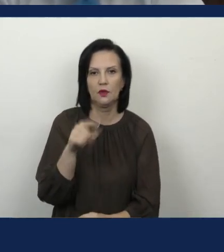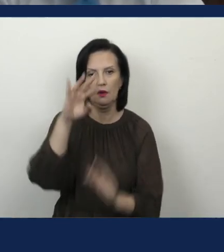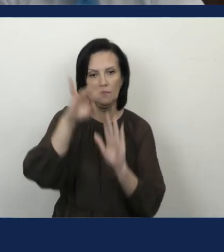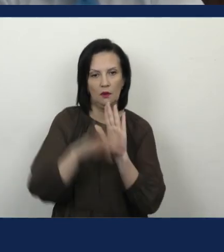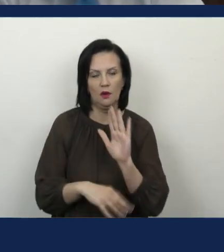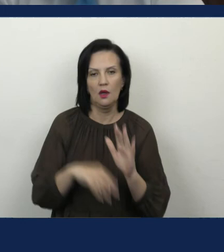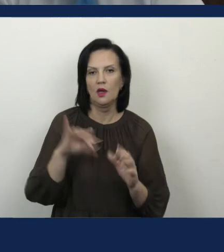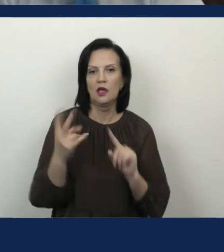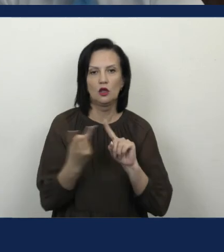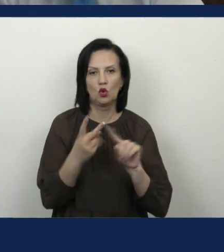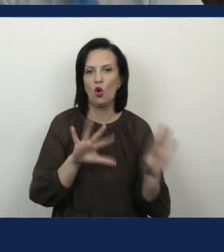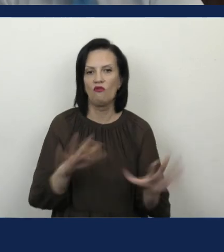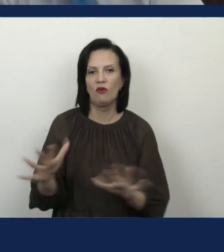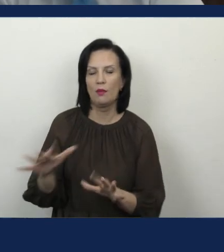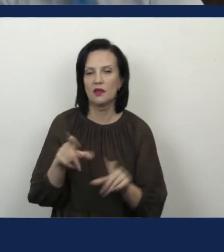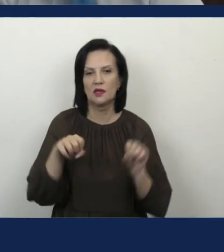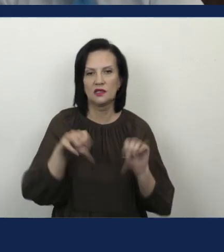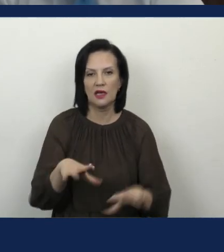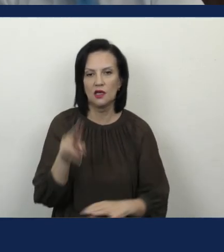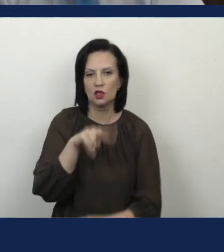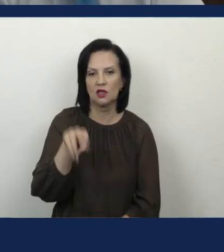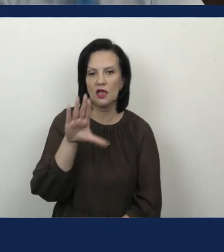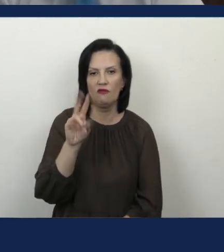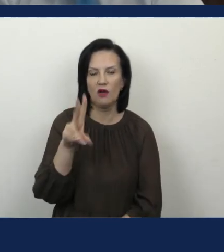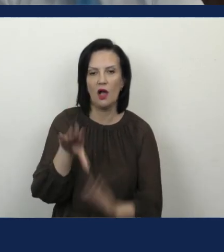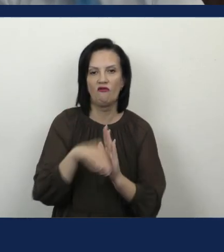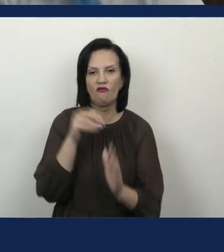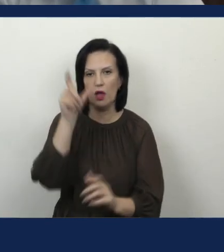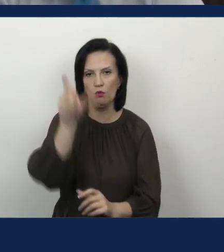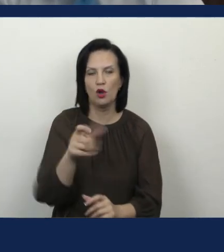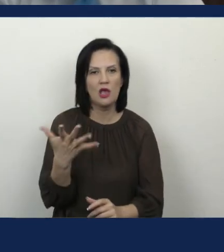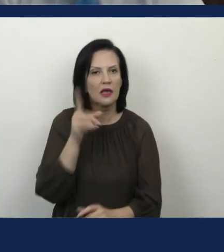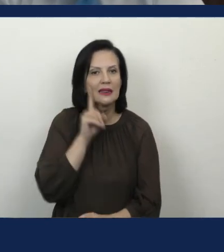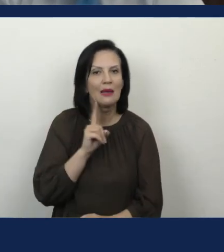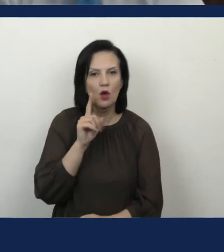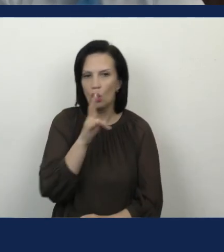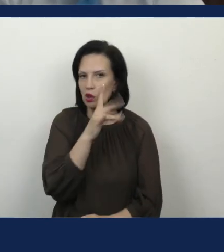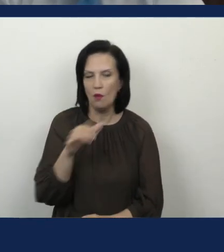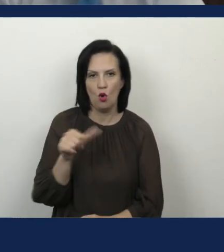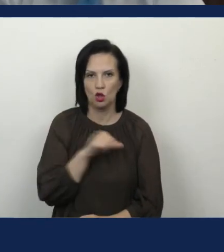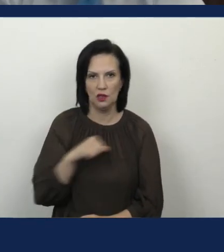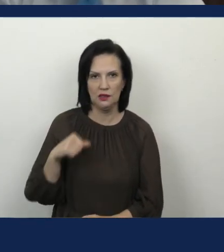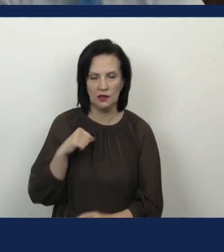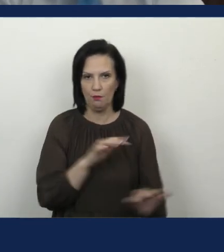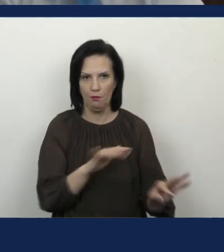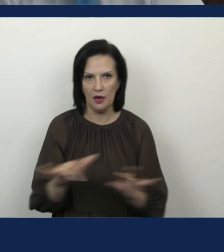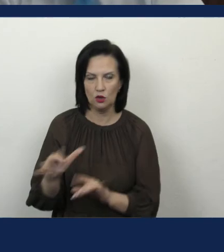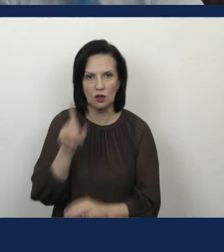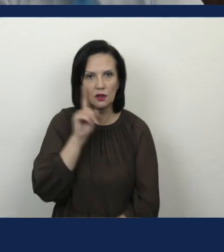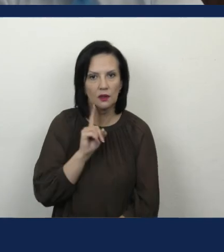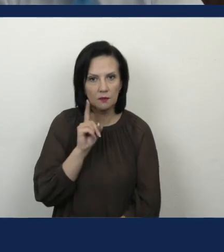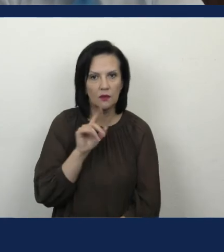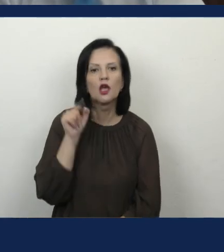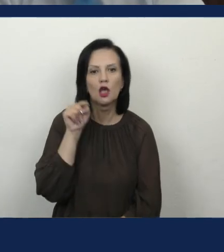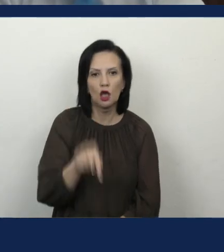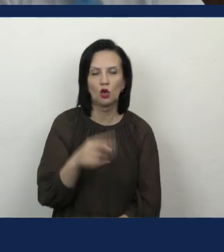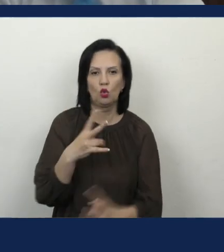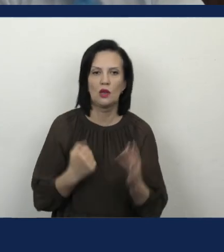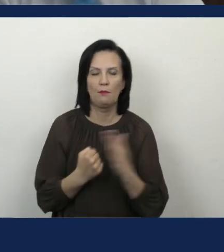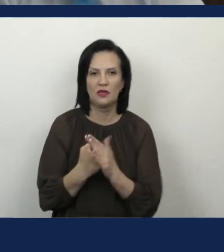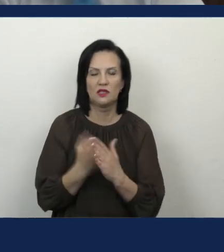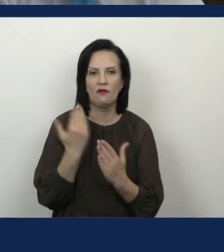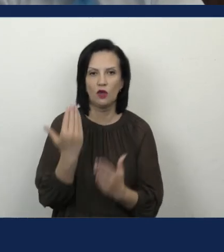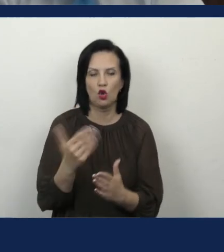is a special marking for such persons in the voter list. And the other possibility is the voters who